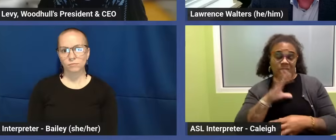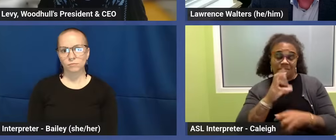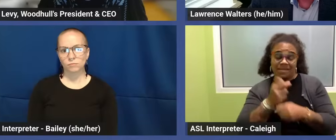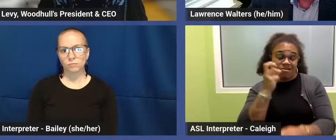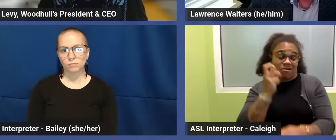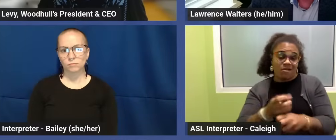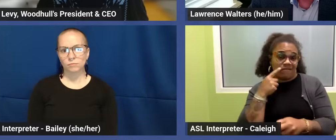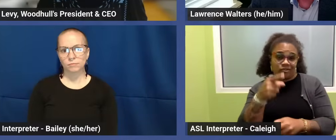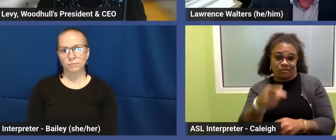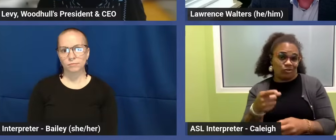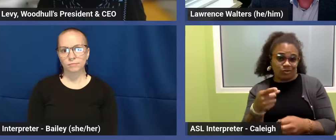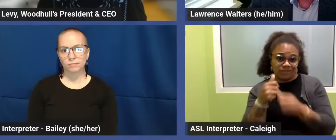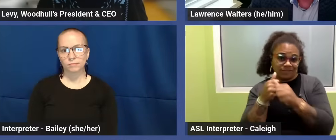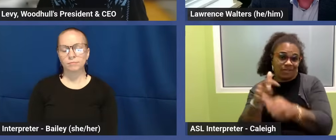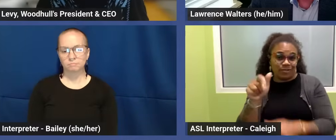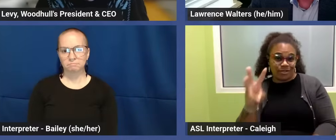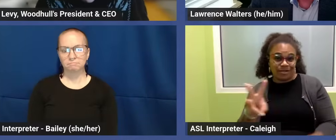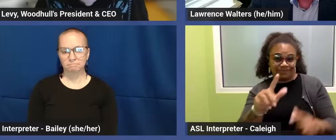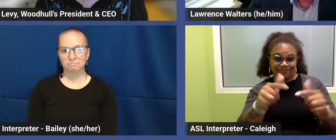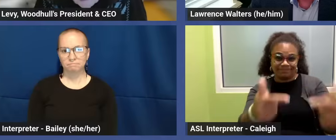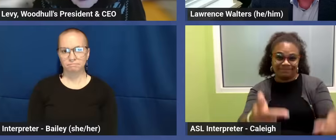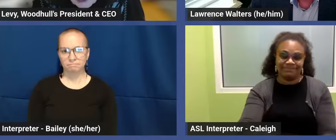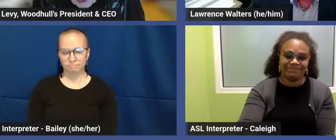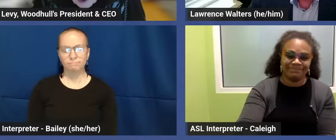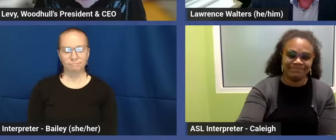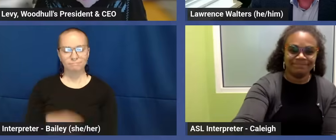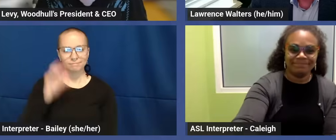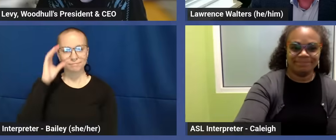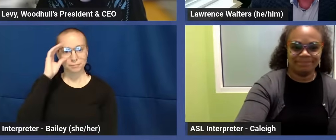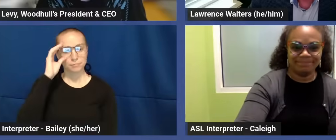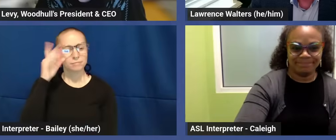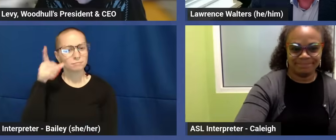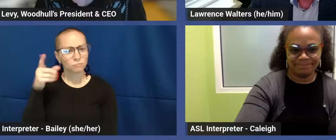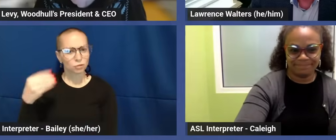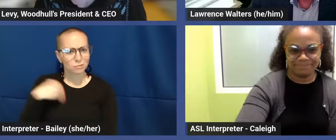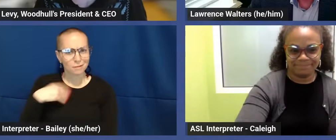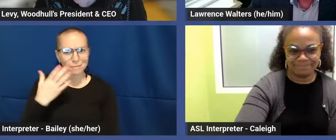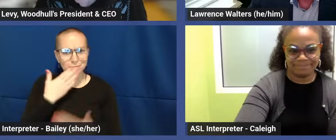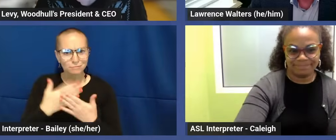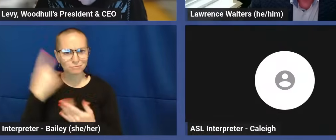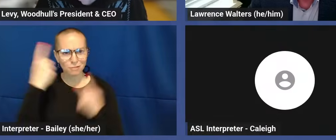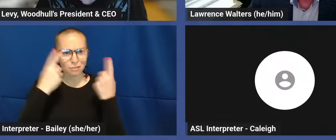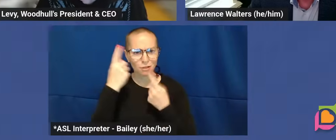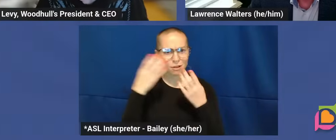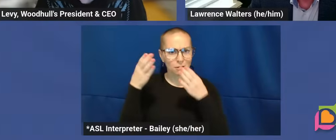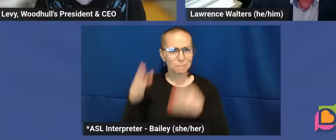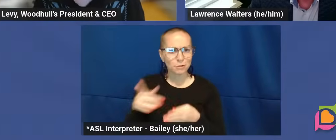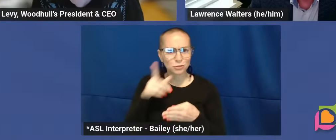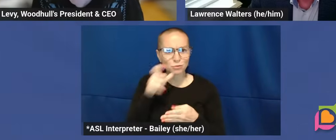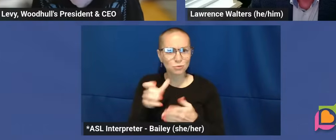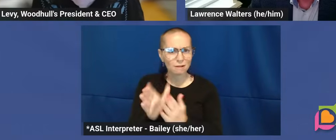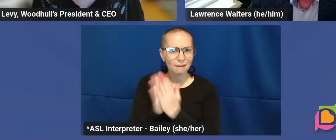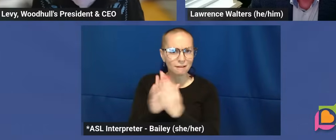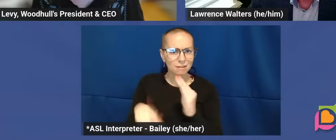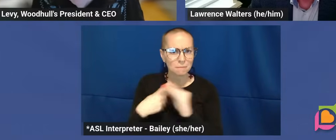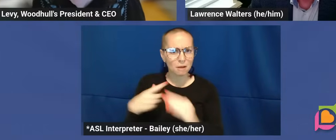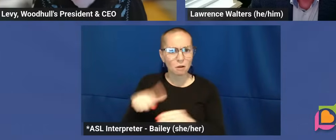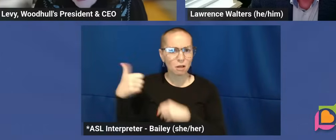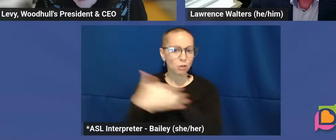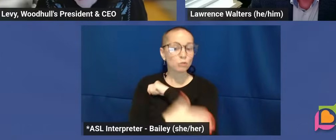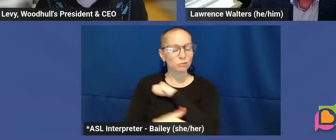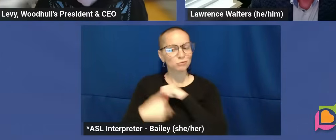comply with the law. So you just gave me a thought. And for the person who asked about other countries, I will get